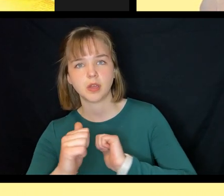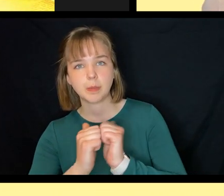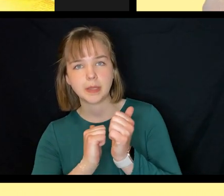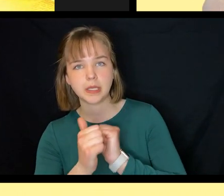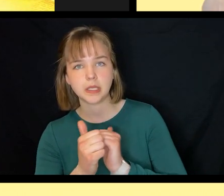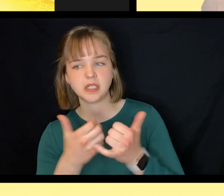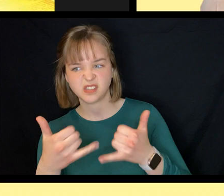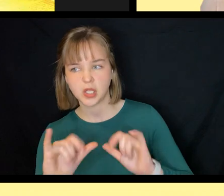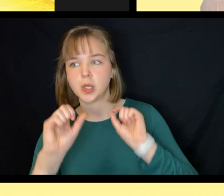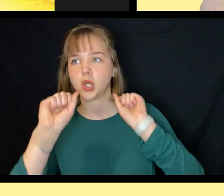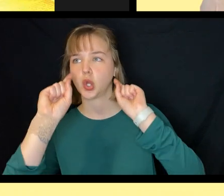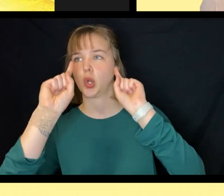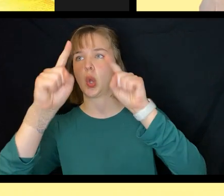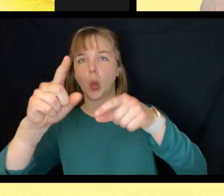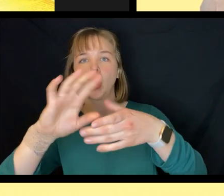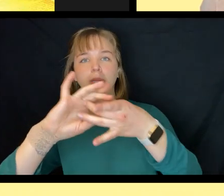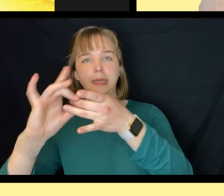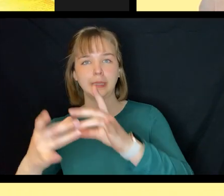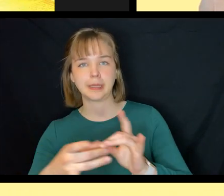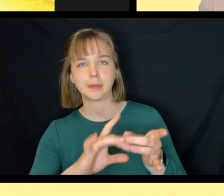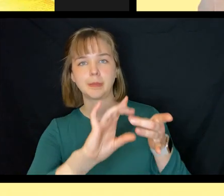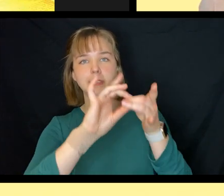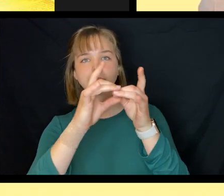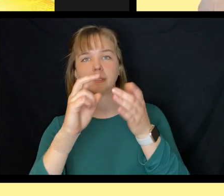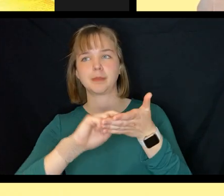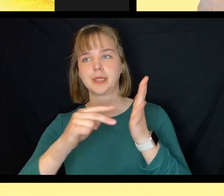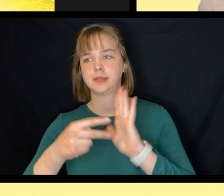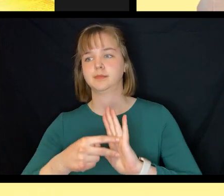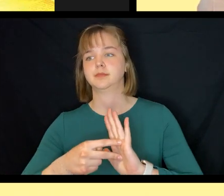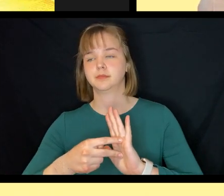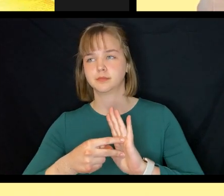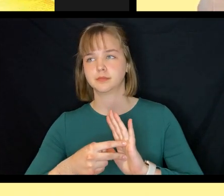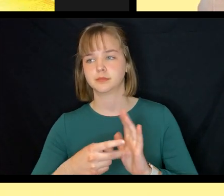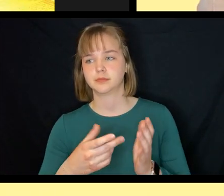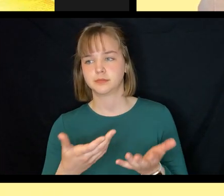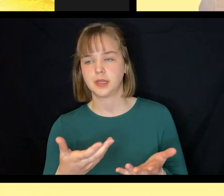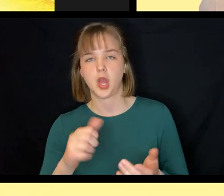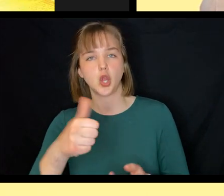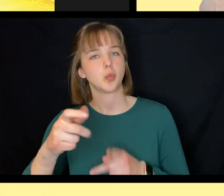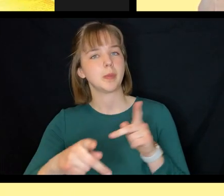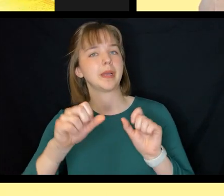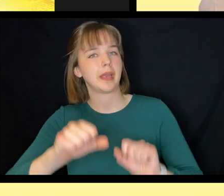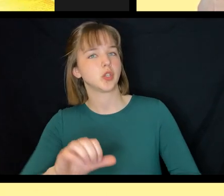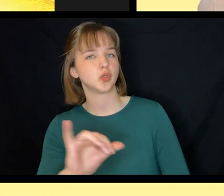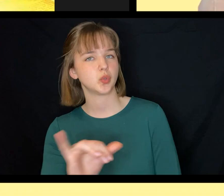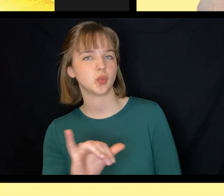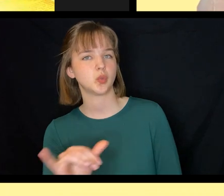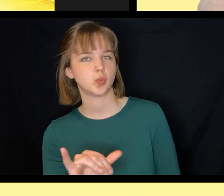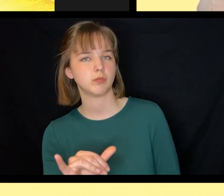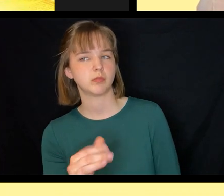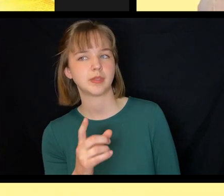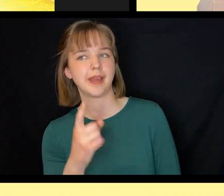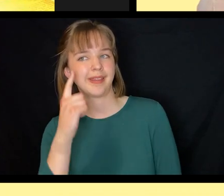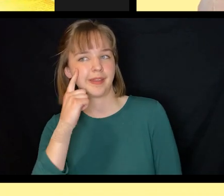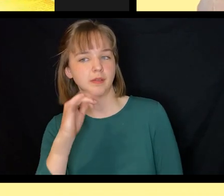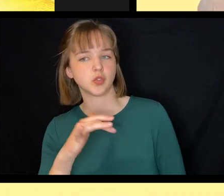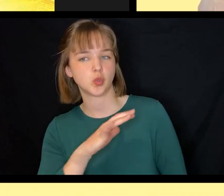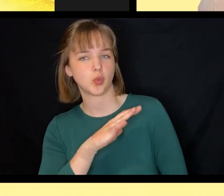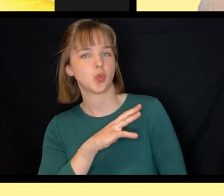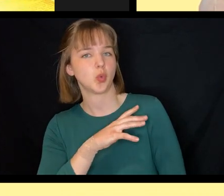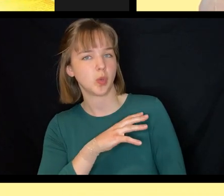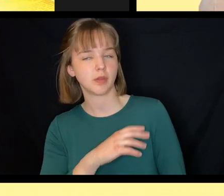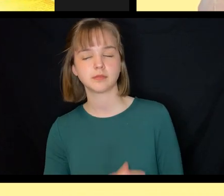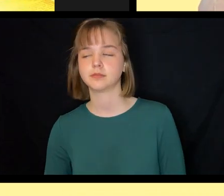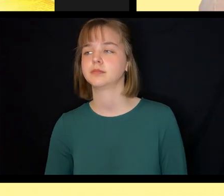wow. And that's just inspiring to everyone. If they can do it, I can do it. Or like if they're work, I can put in the work. Stuff like that. And I think that's